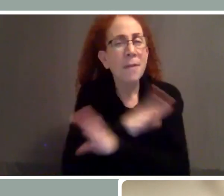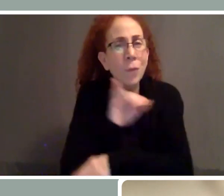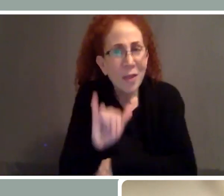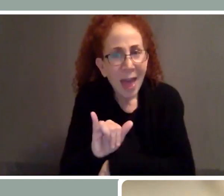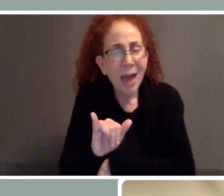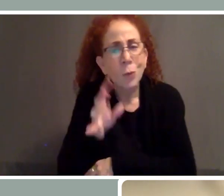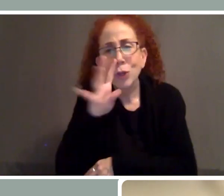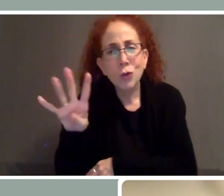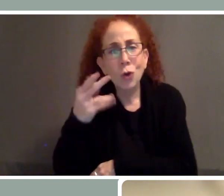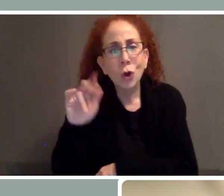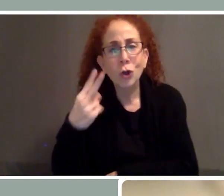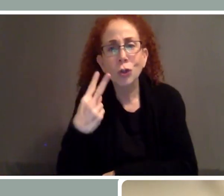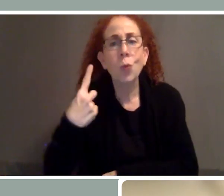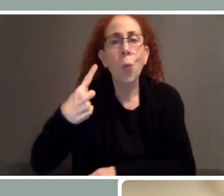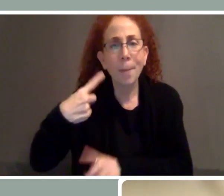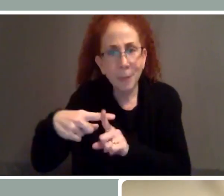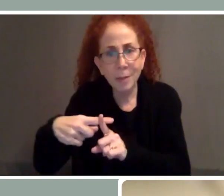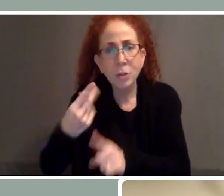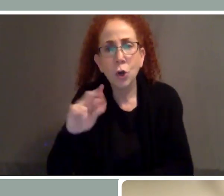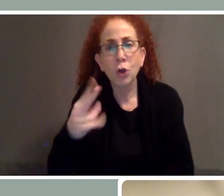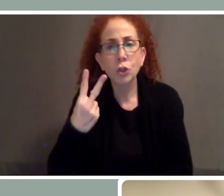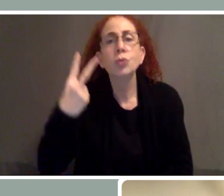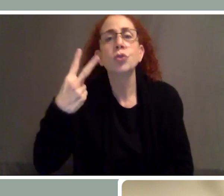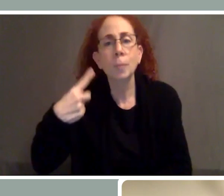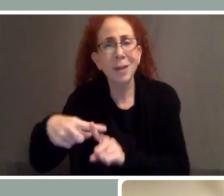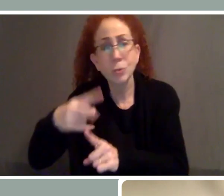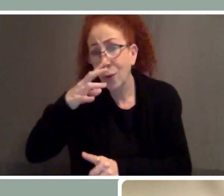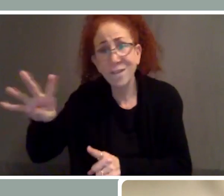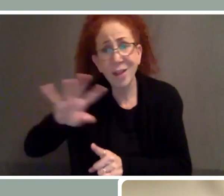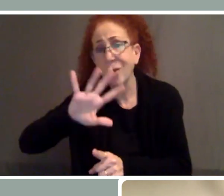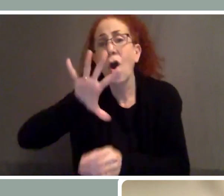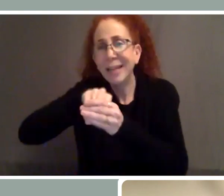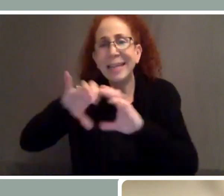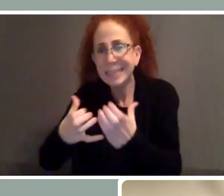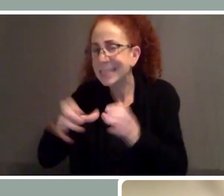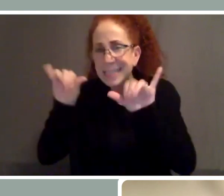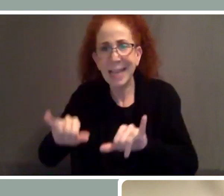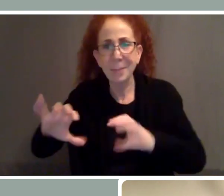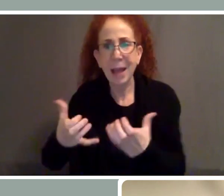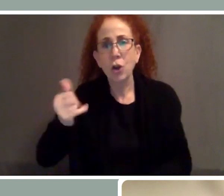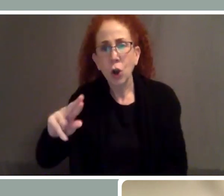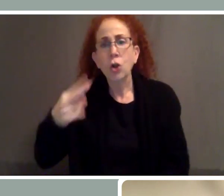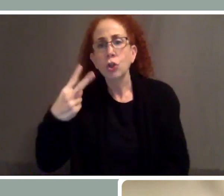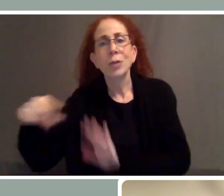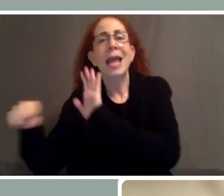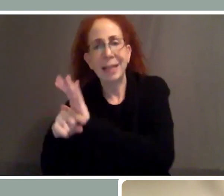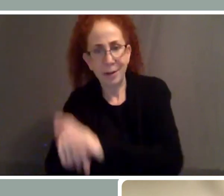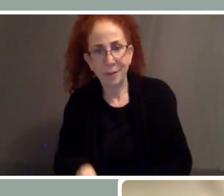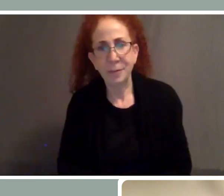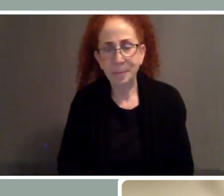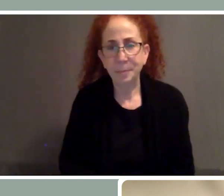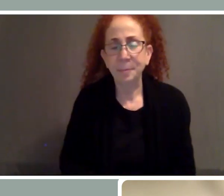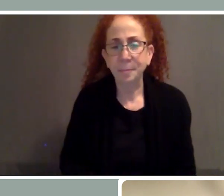used to ignore the HER2 1+s and 2+s, and those all fell into the HER2 negatives, the HER2 2+s that were FISH